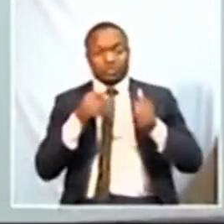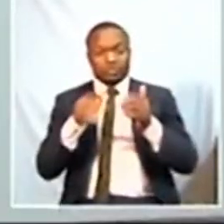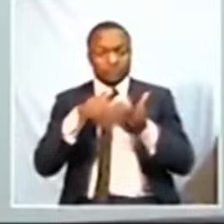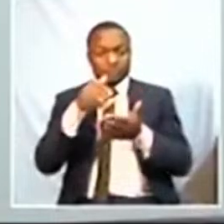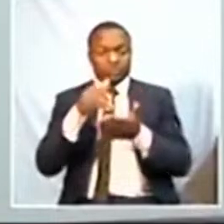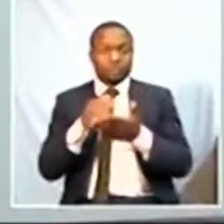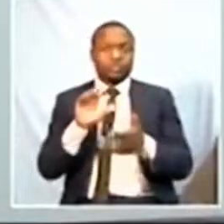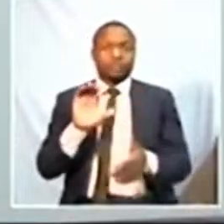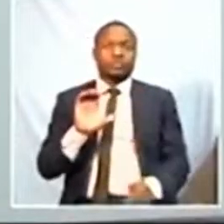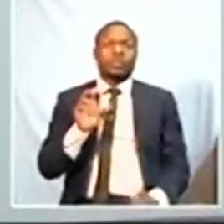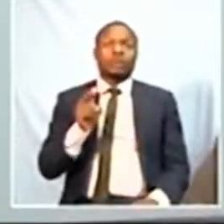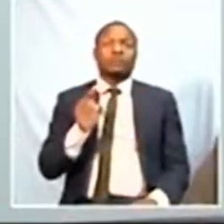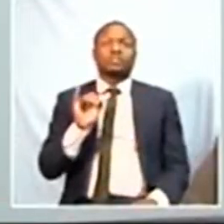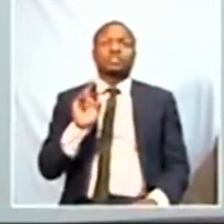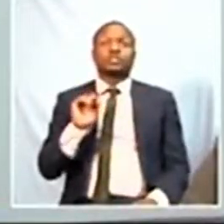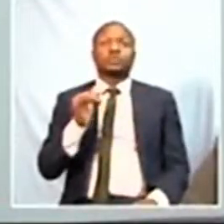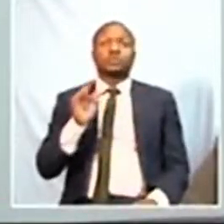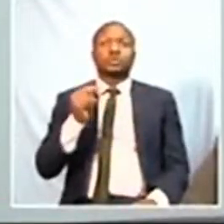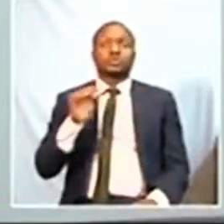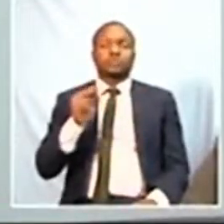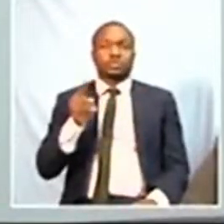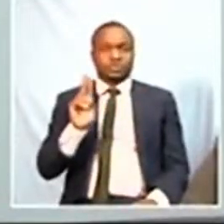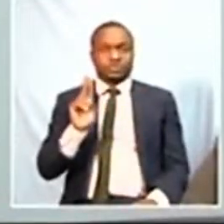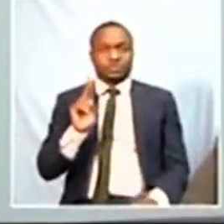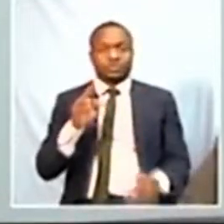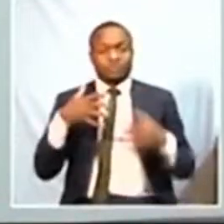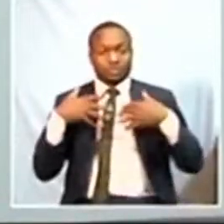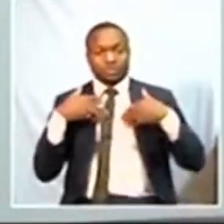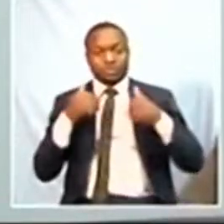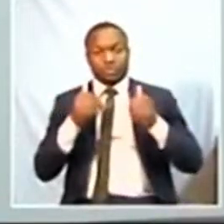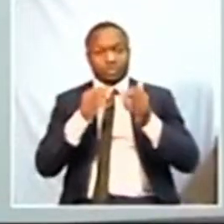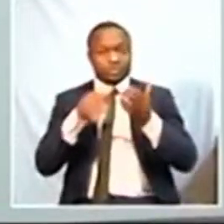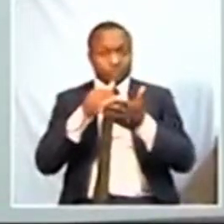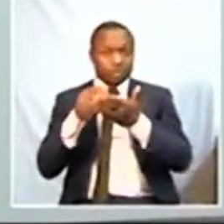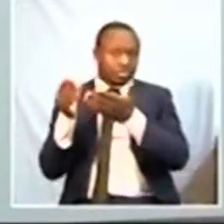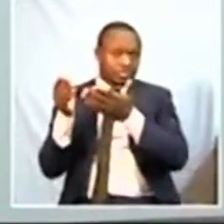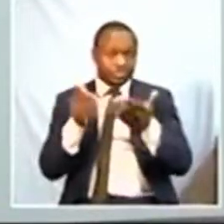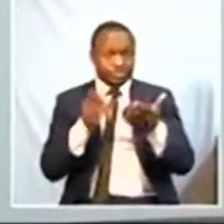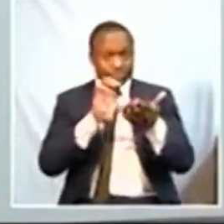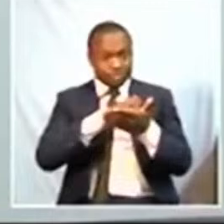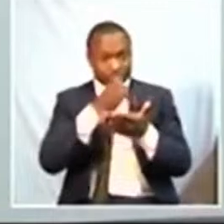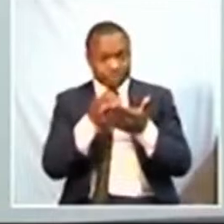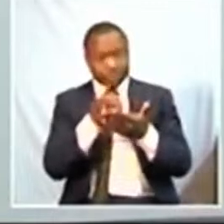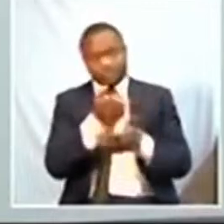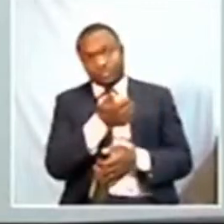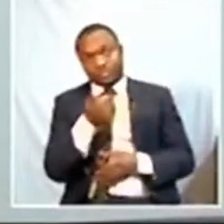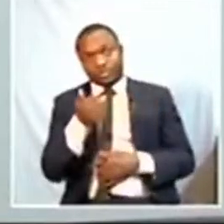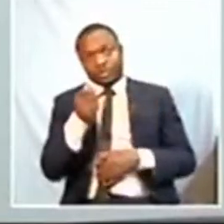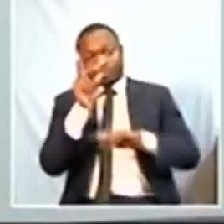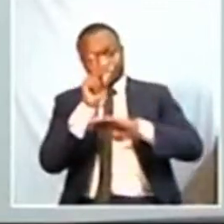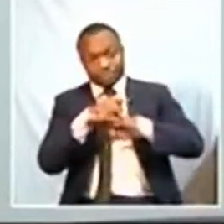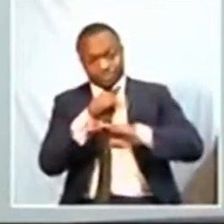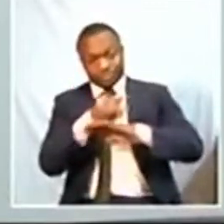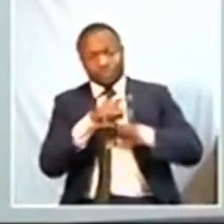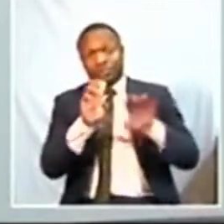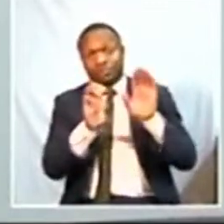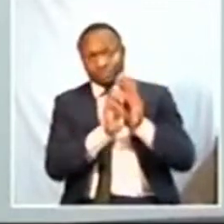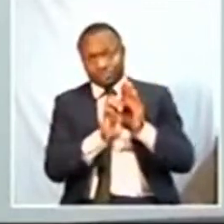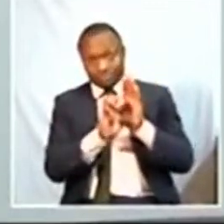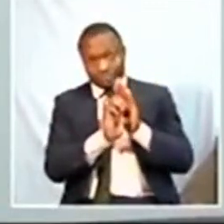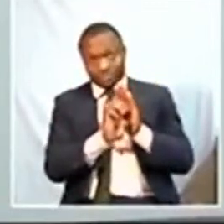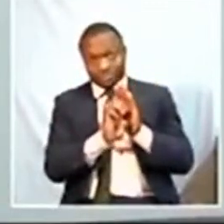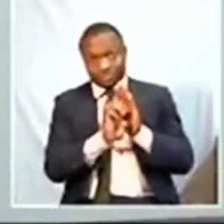Chinyunyu Rural Health Post, you bring us evidence for another project, saying example,